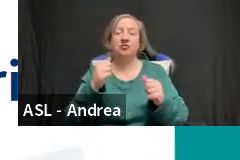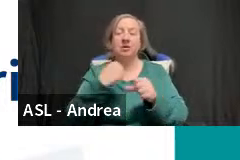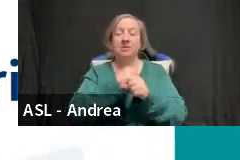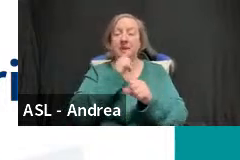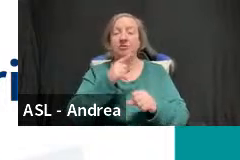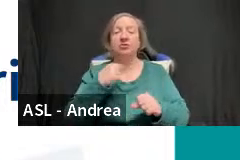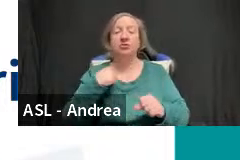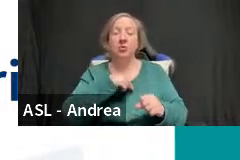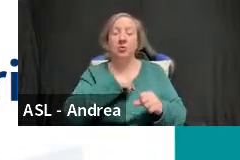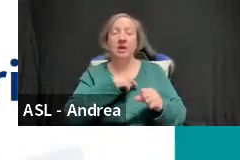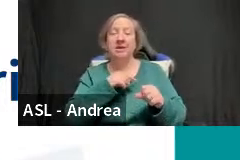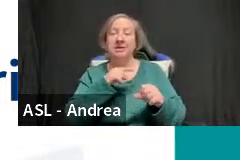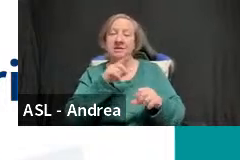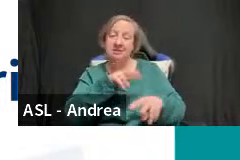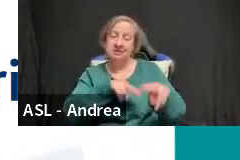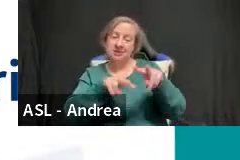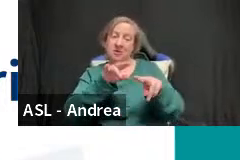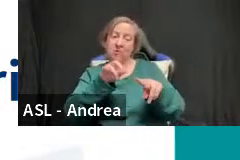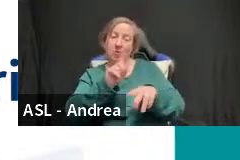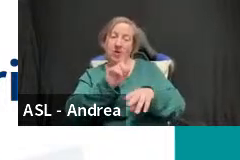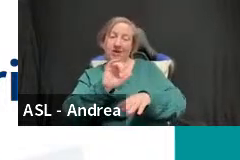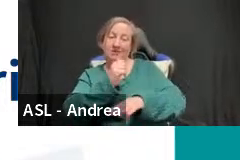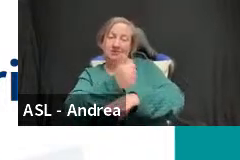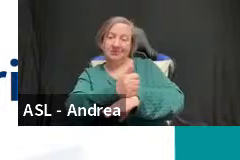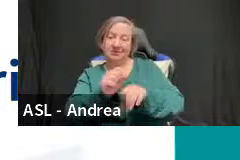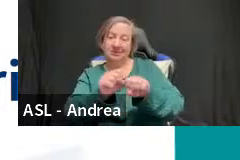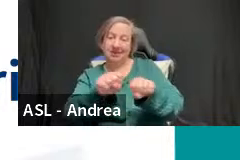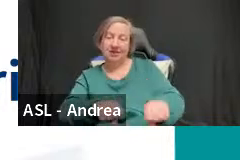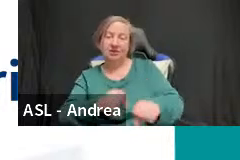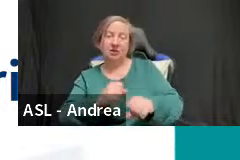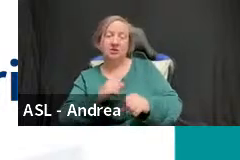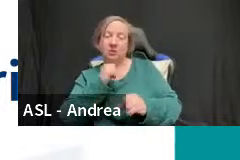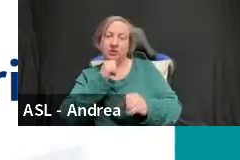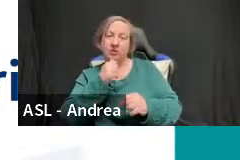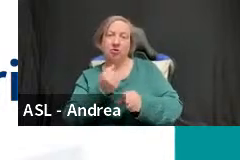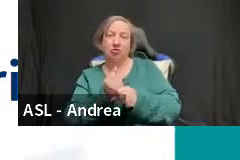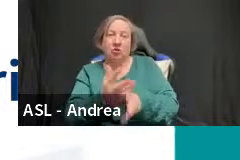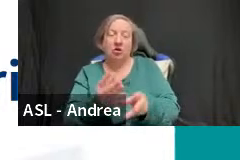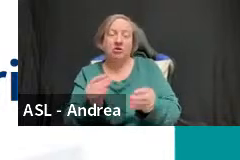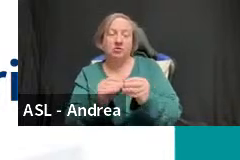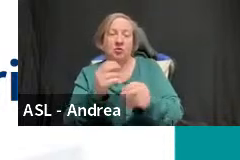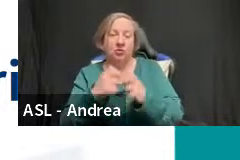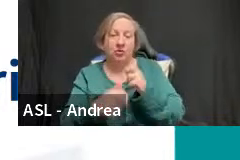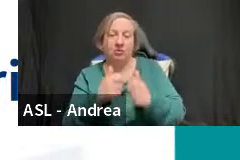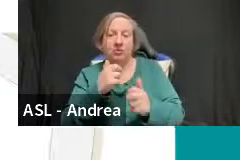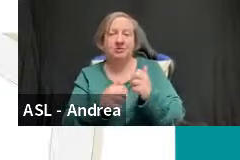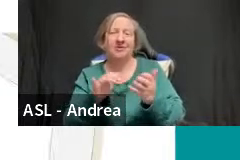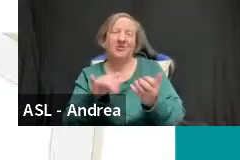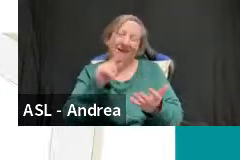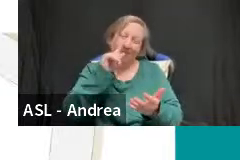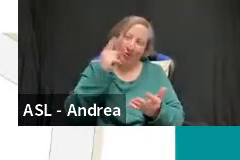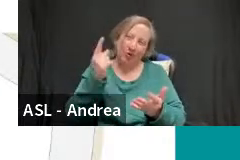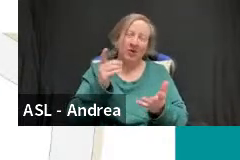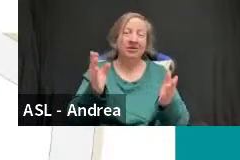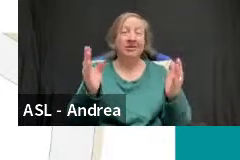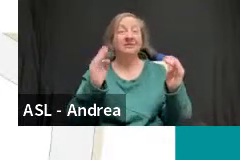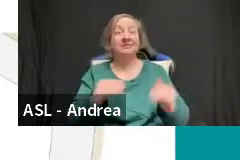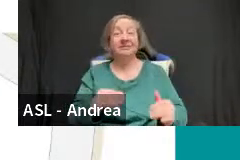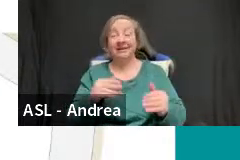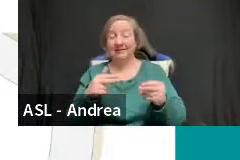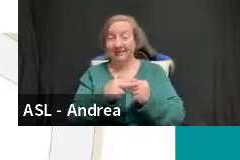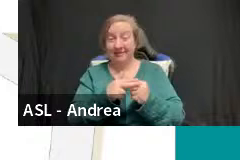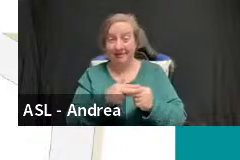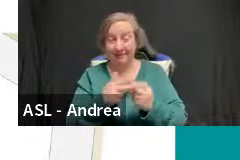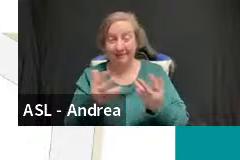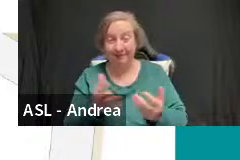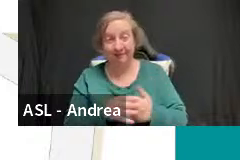make sure that we don't create problems. So with all this boring stuff, well, let's go to the next step. And so this is